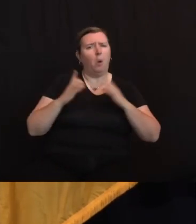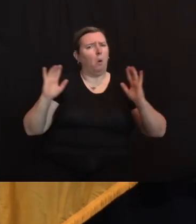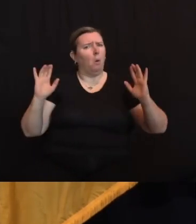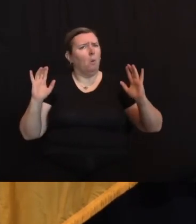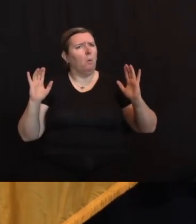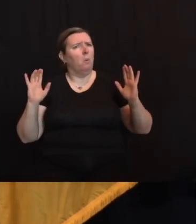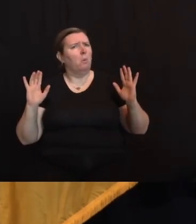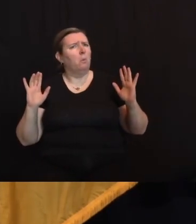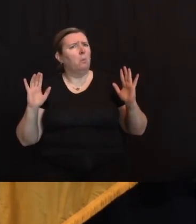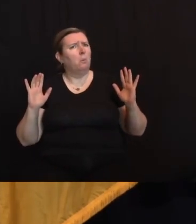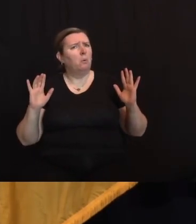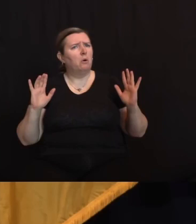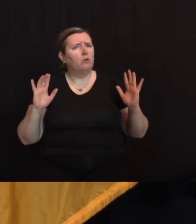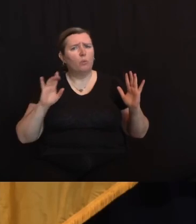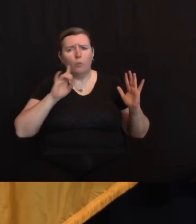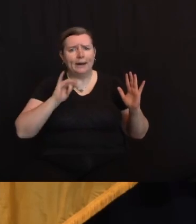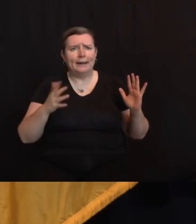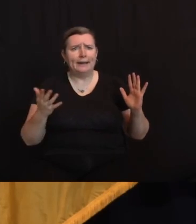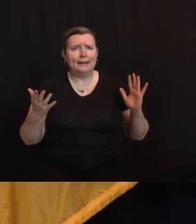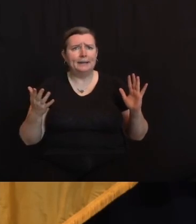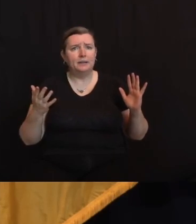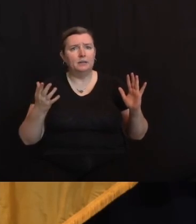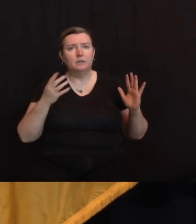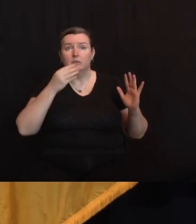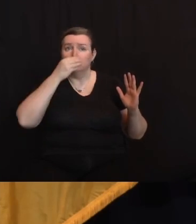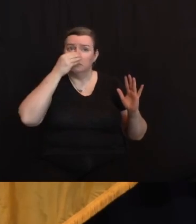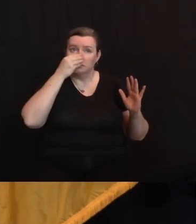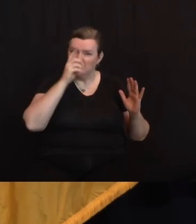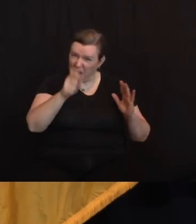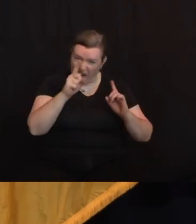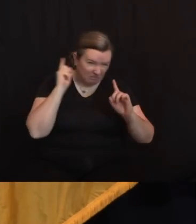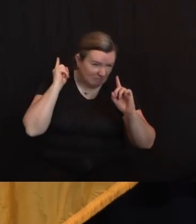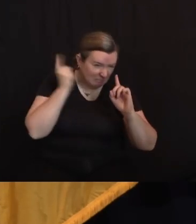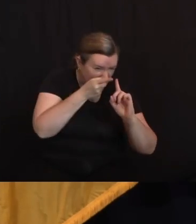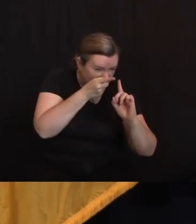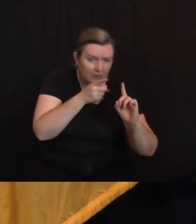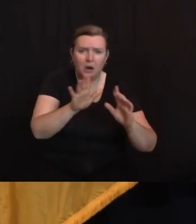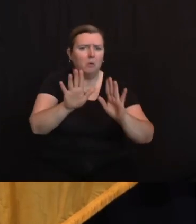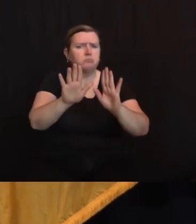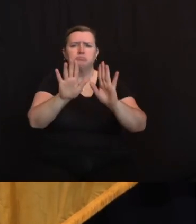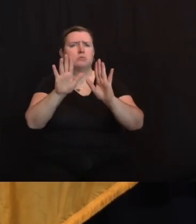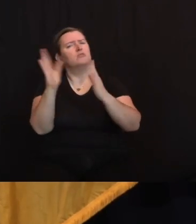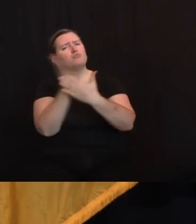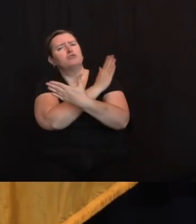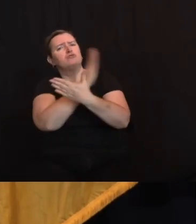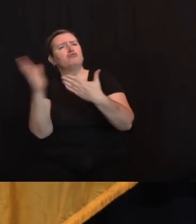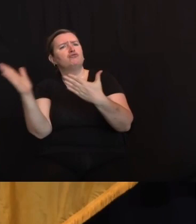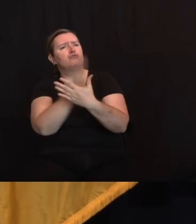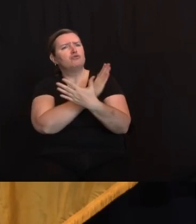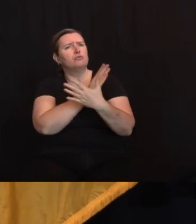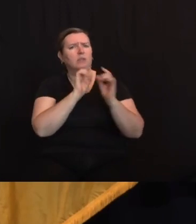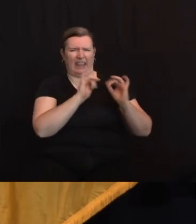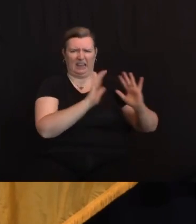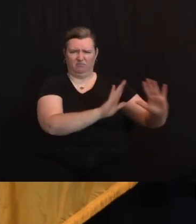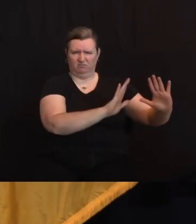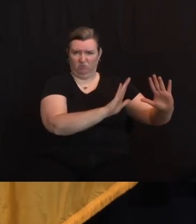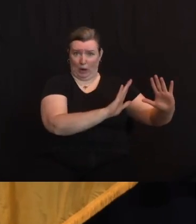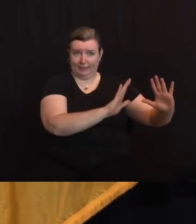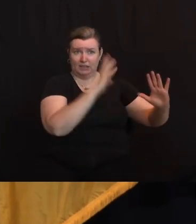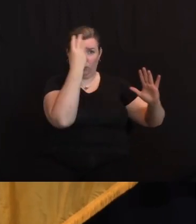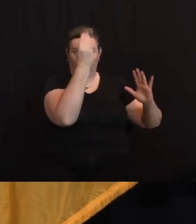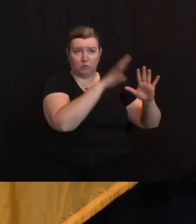don't really have any interest in that. So that's at one end of the spectrum. As long as you're able